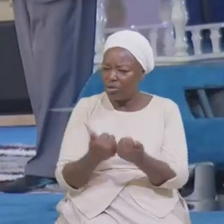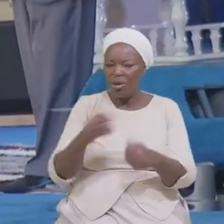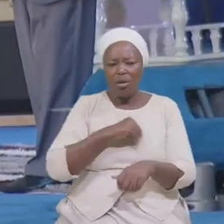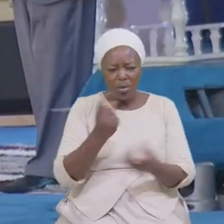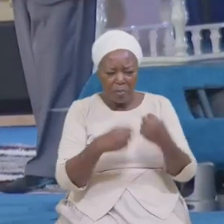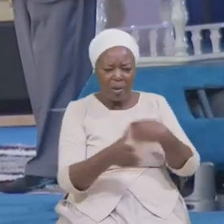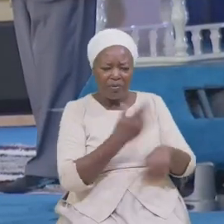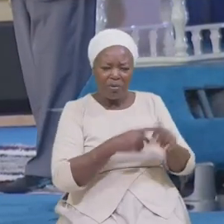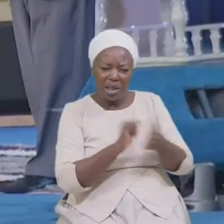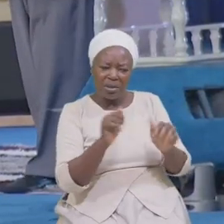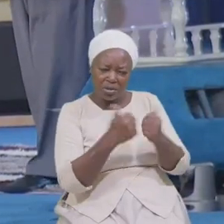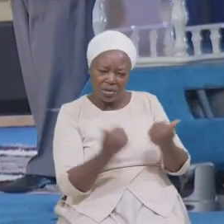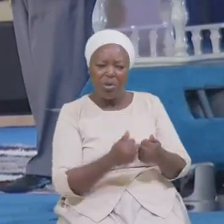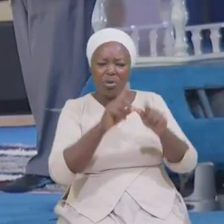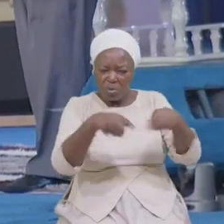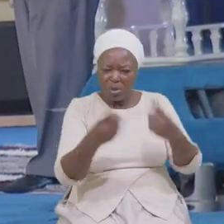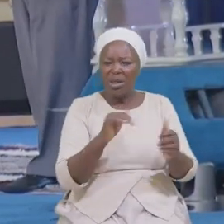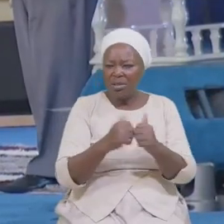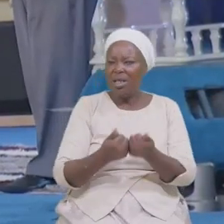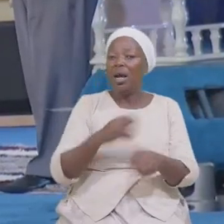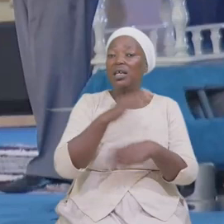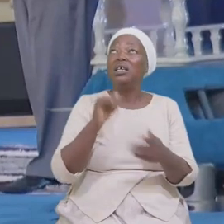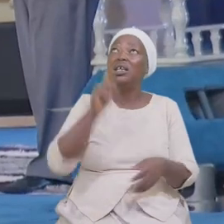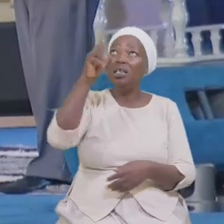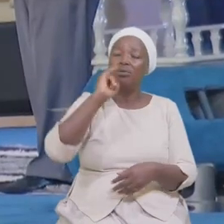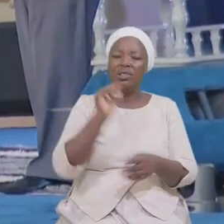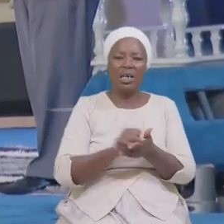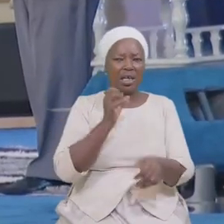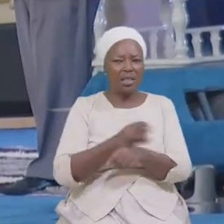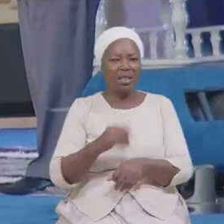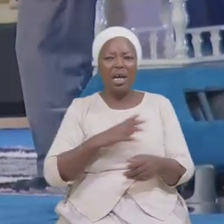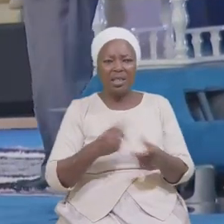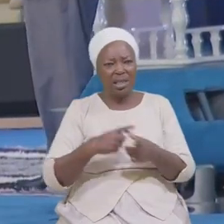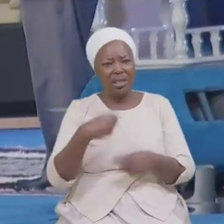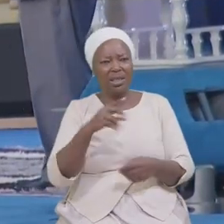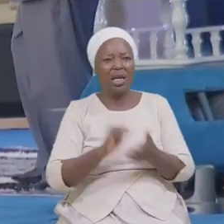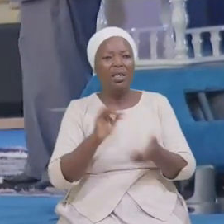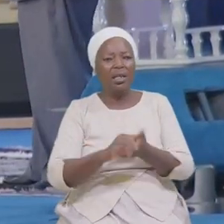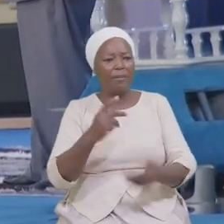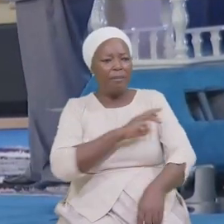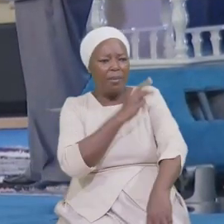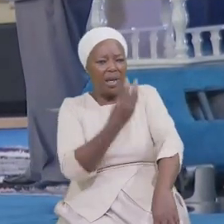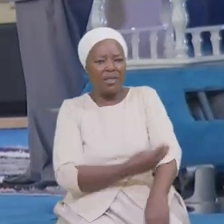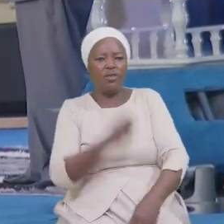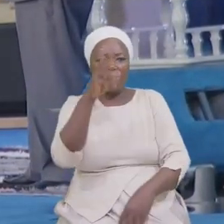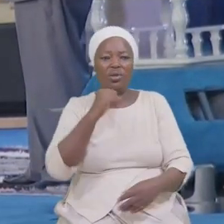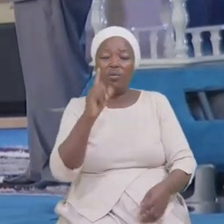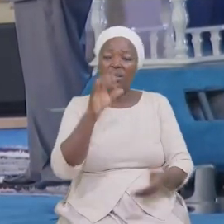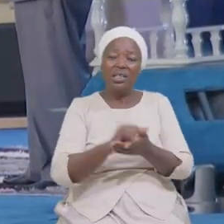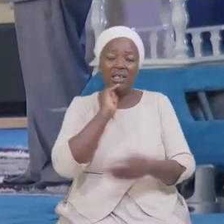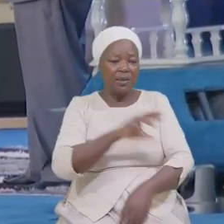in the Bible, and we don't bring the verse one life? And then it says, the mighty God, the one who is mighty to